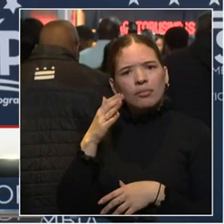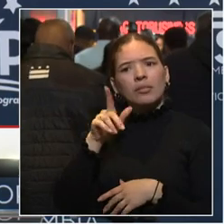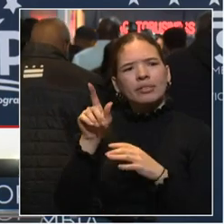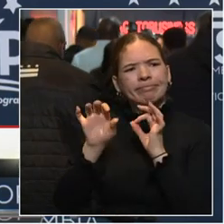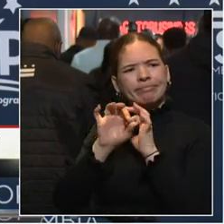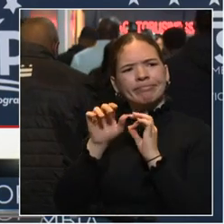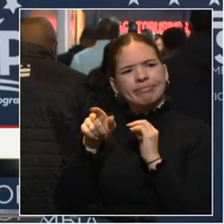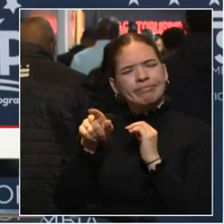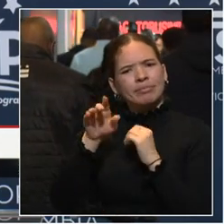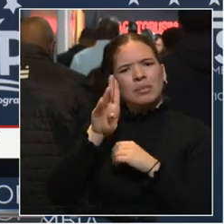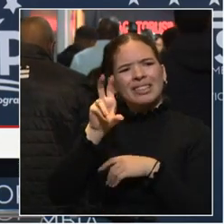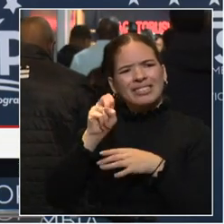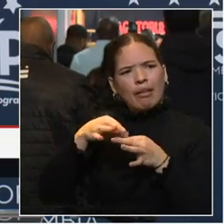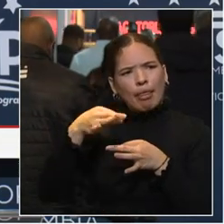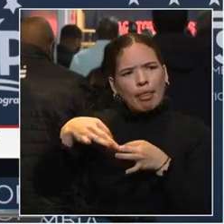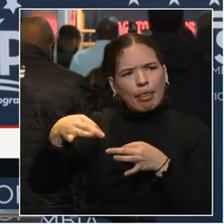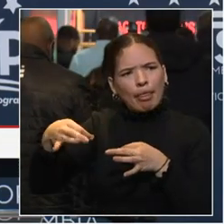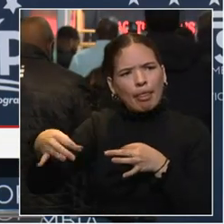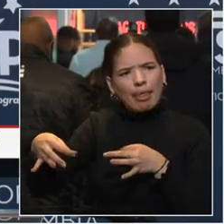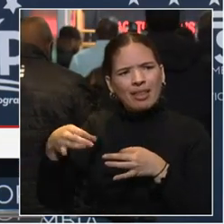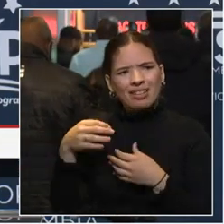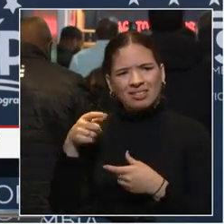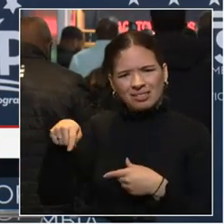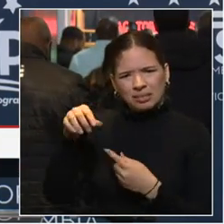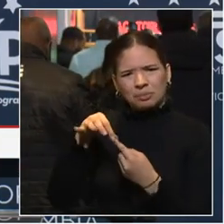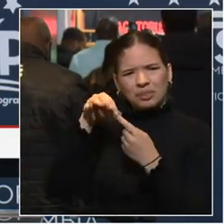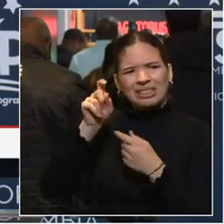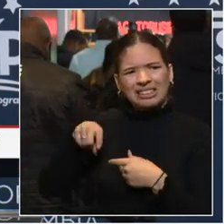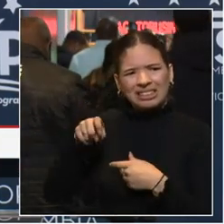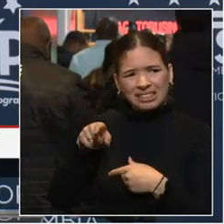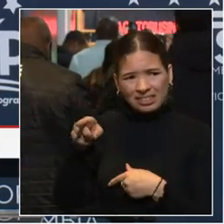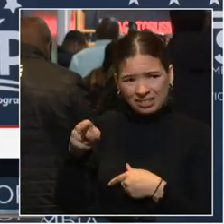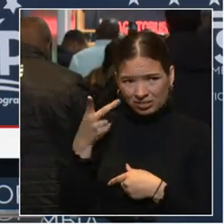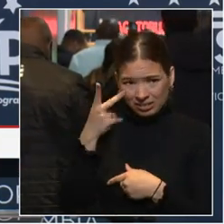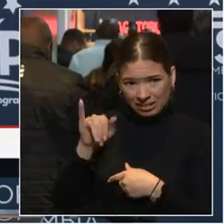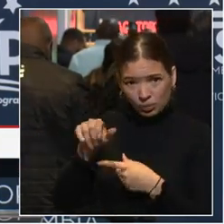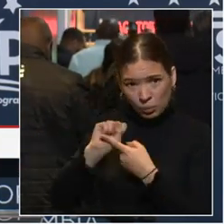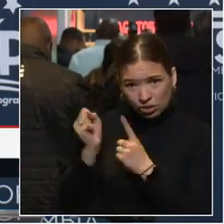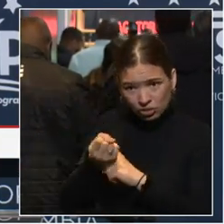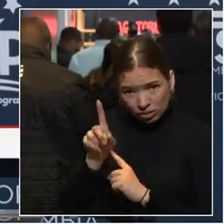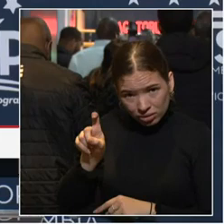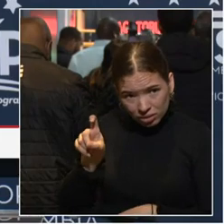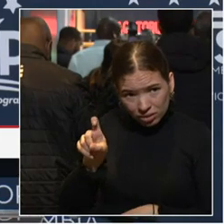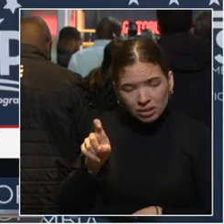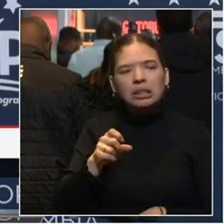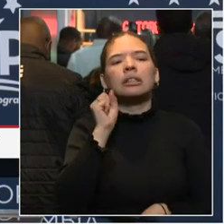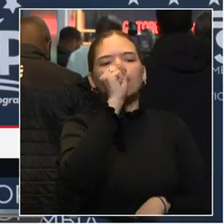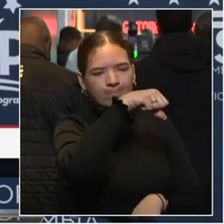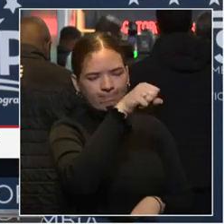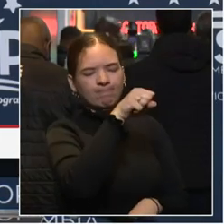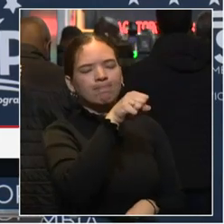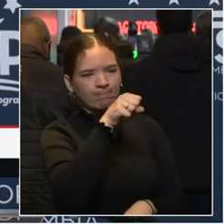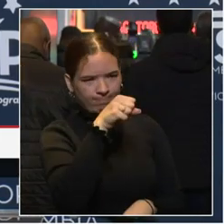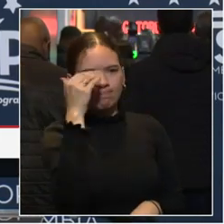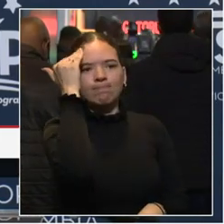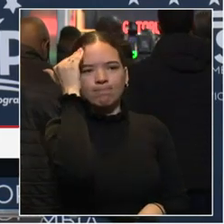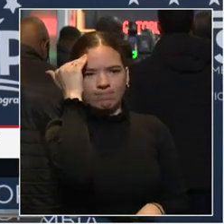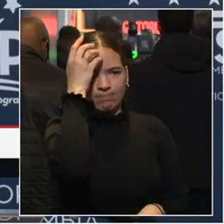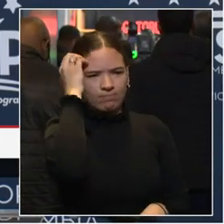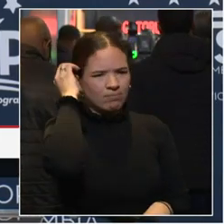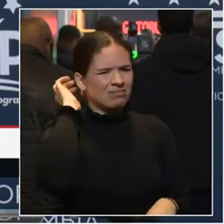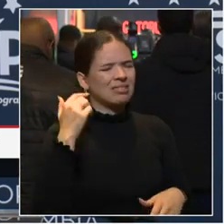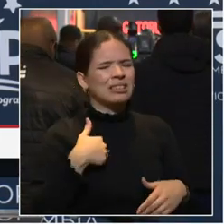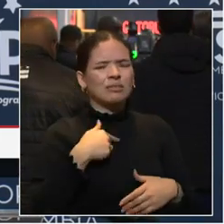needs. Have you been monitoring that situation at the superintendent's office? We're very sorry that we're in